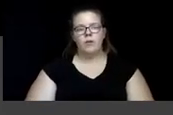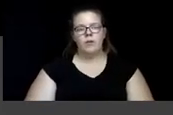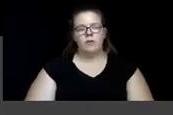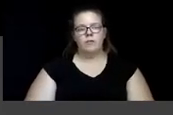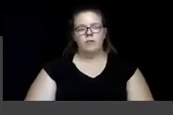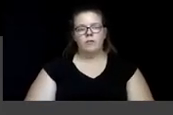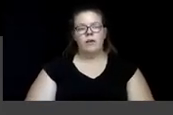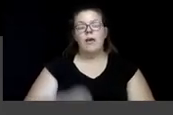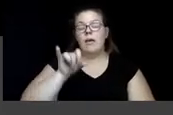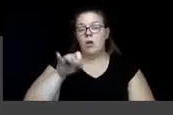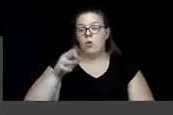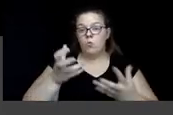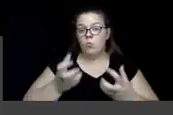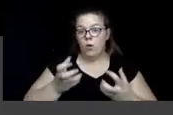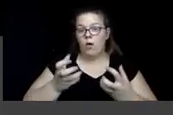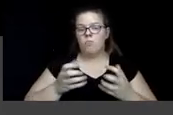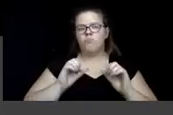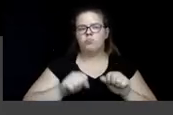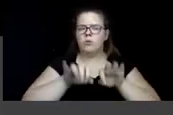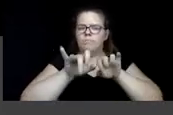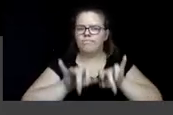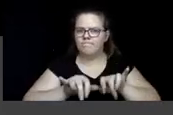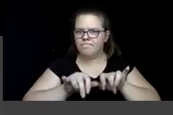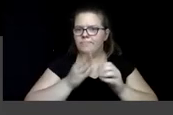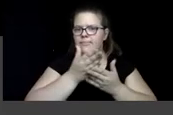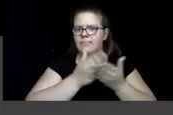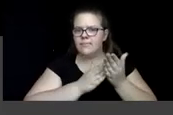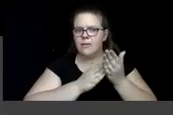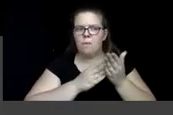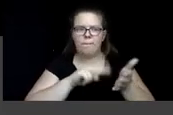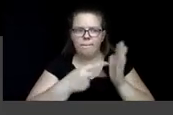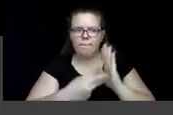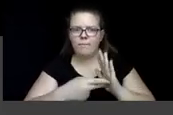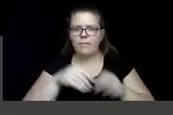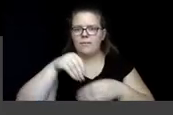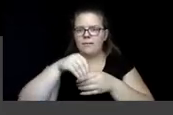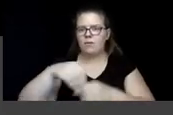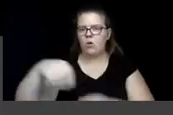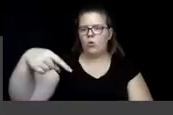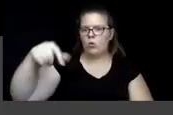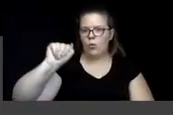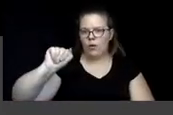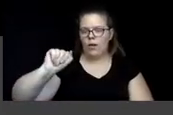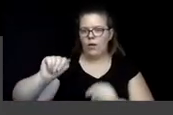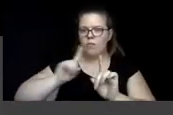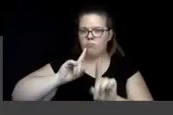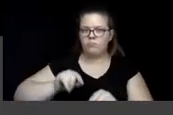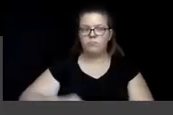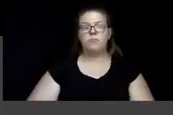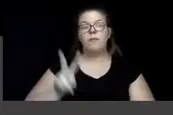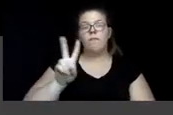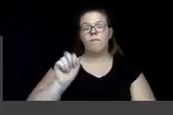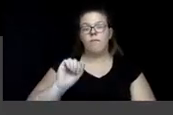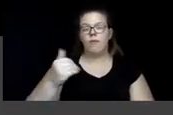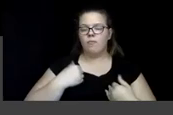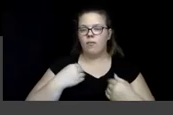And if you want to, you can just type in some of these in the Q&A section, but the VA has the